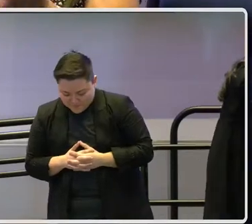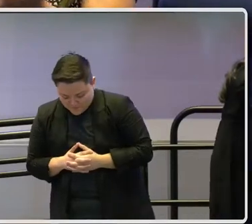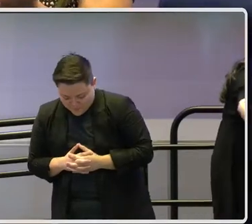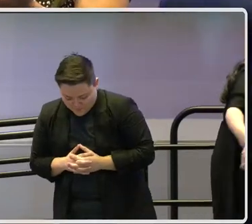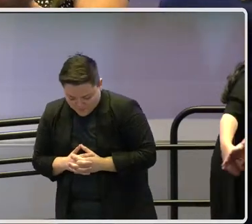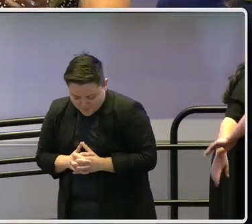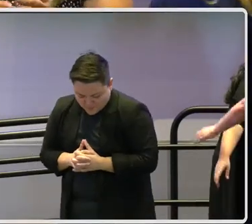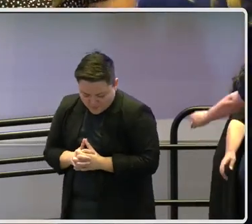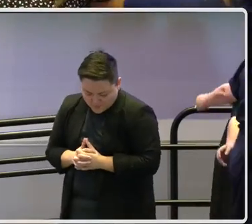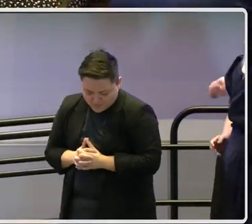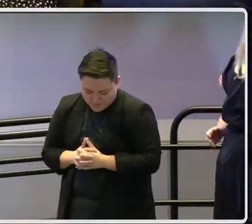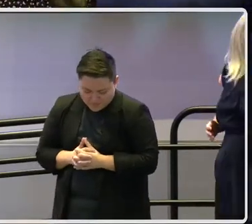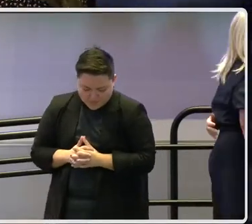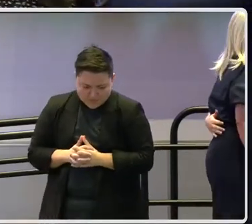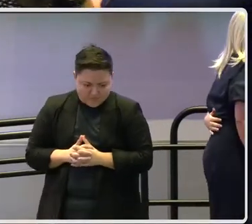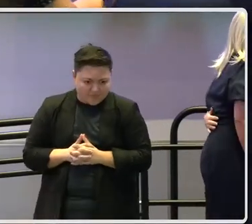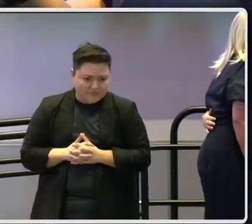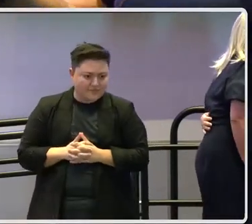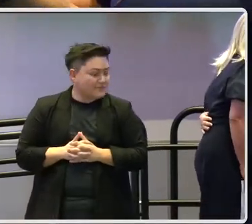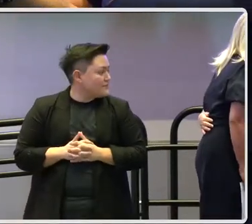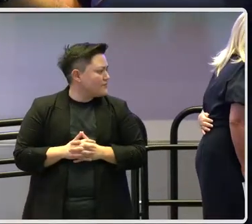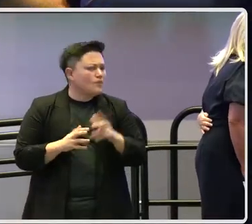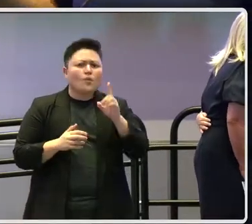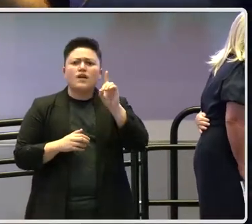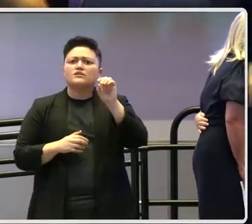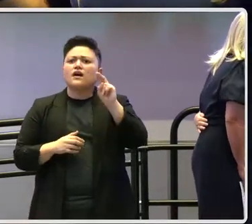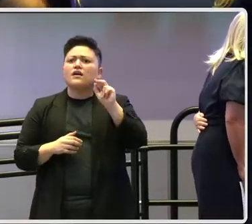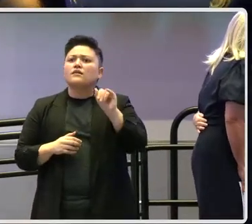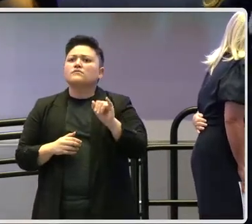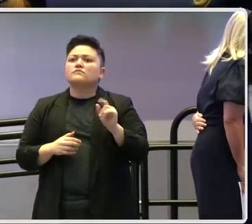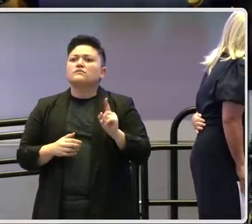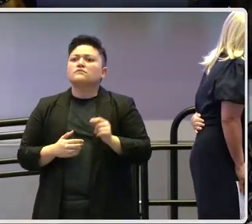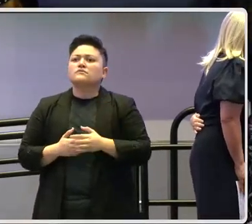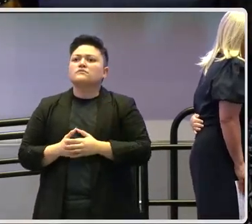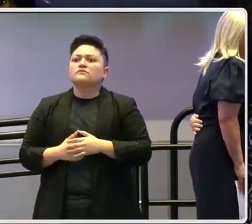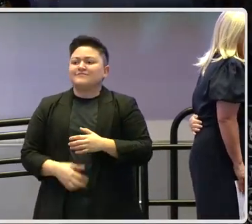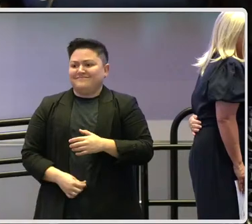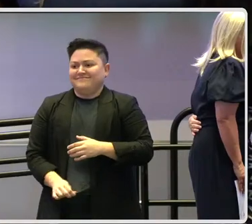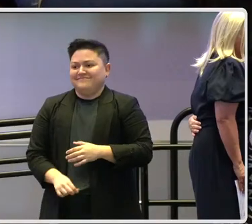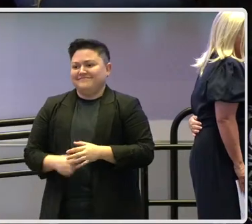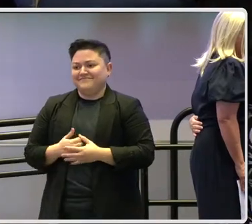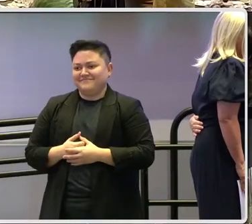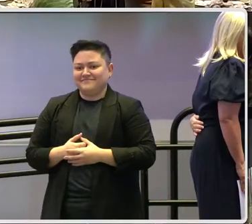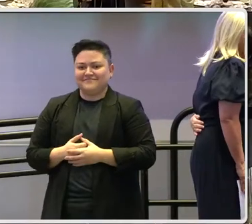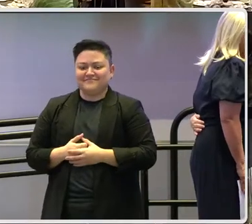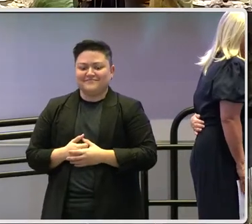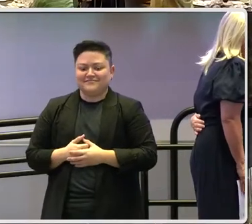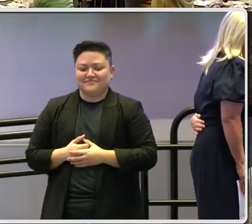Where's Donna? Did she go back?